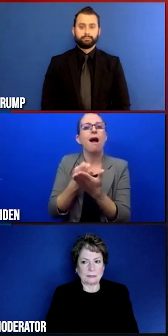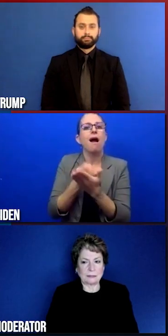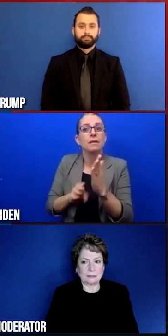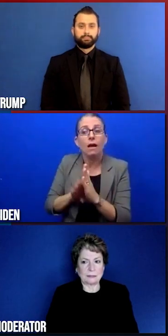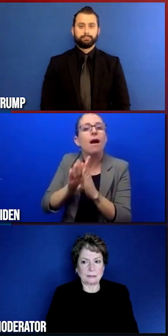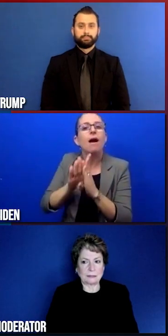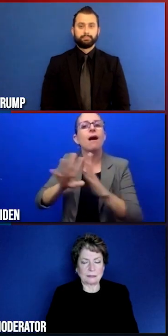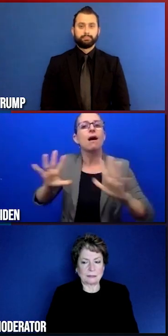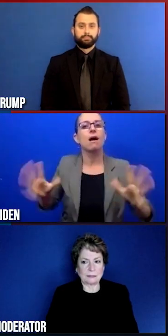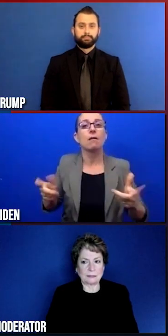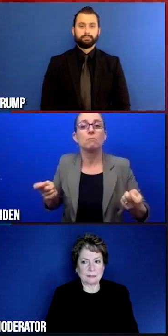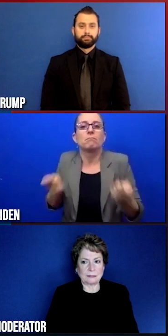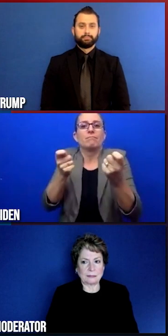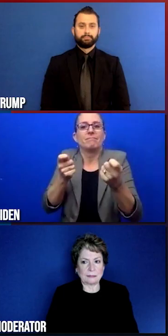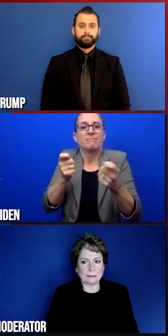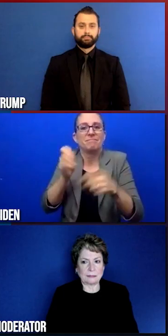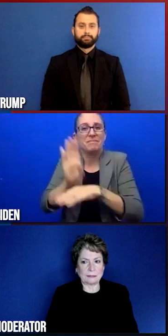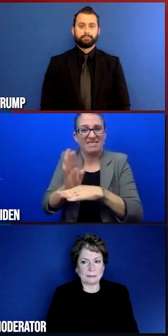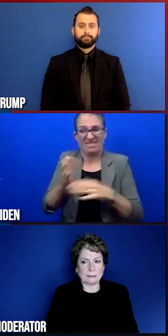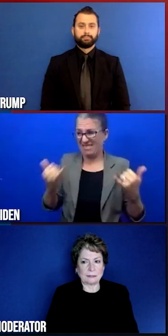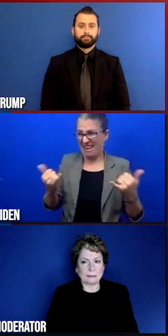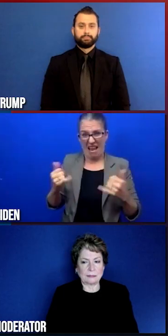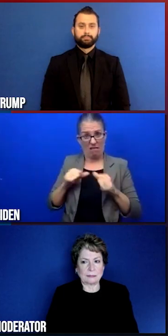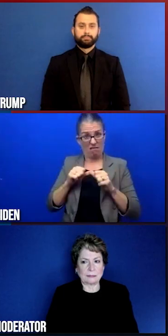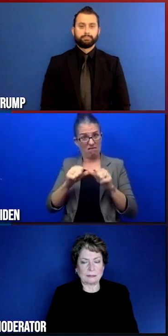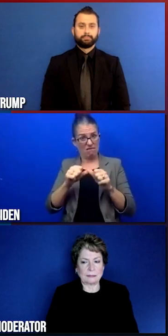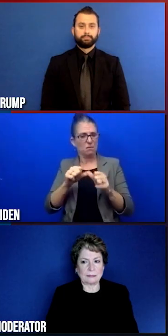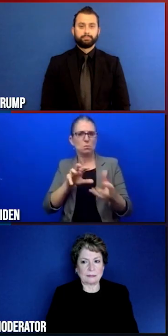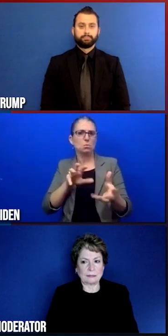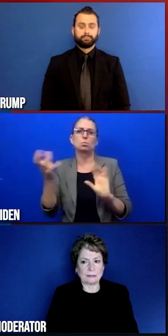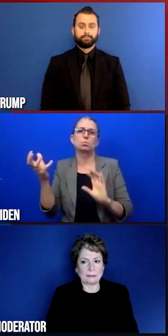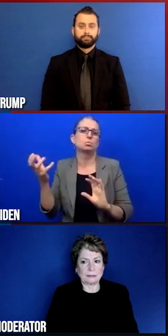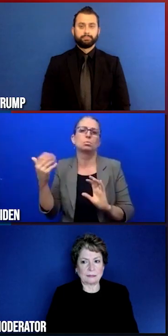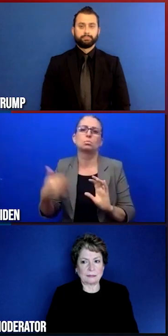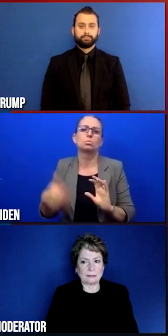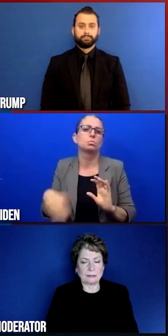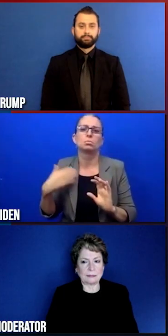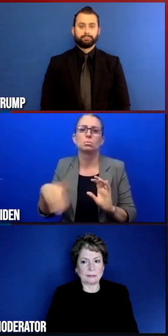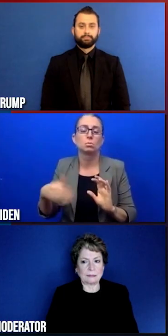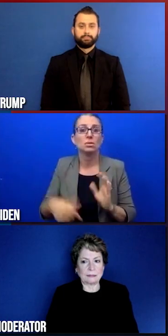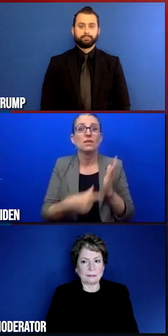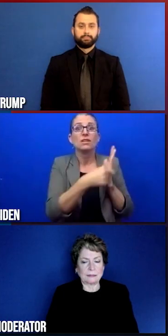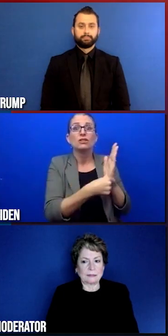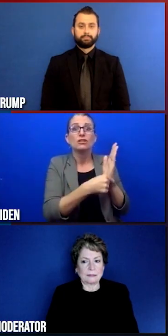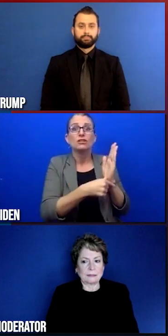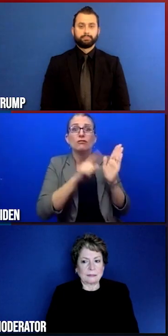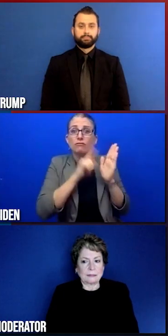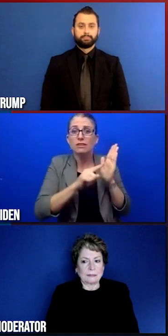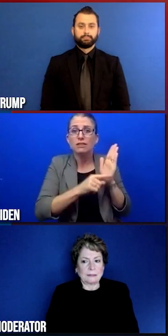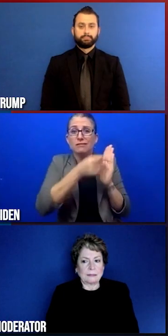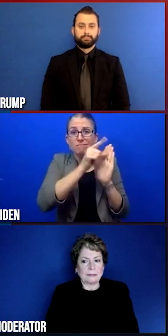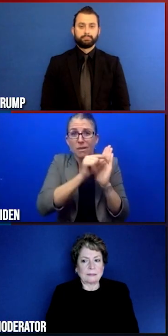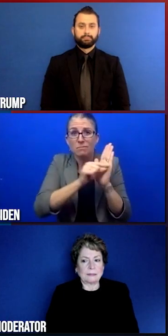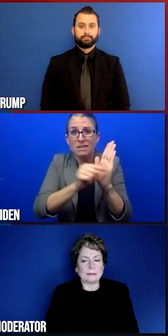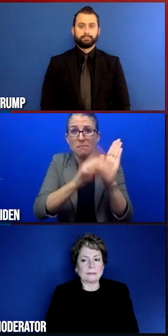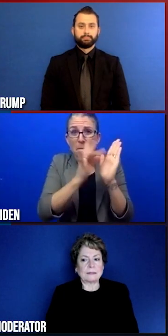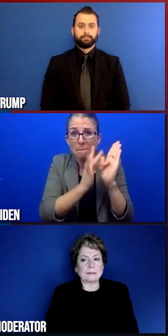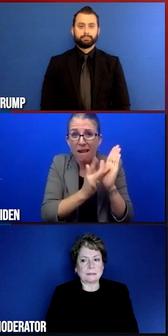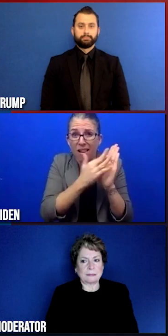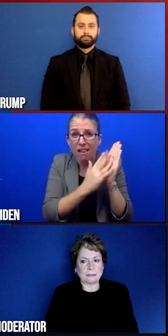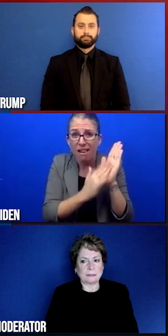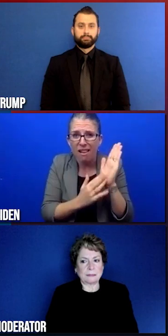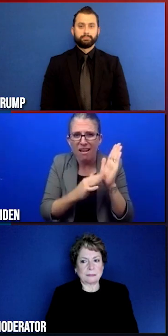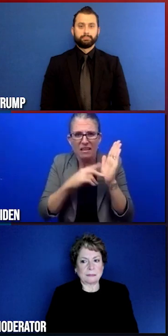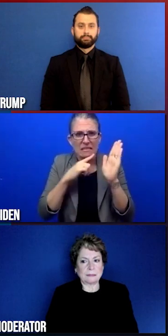one of the most serious journals in the whole world, said for the first time ever that the way this president has responded to